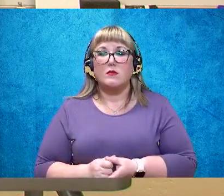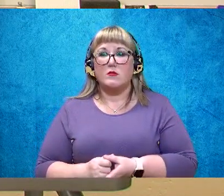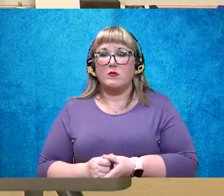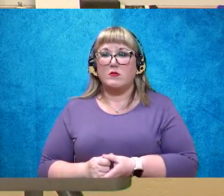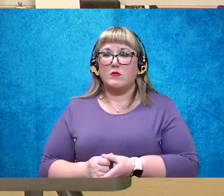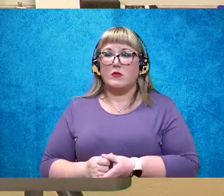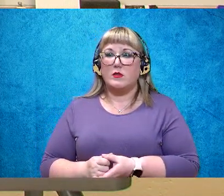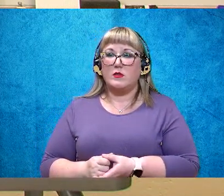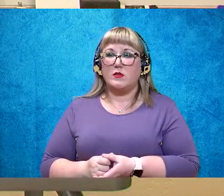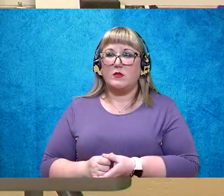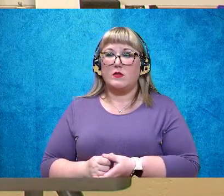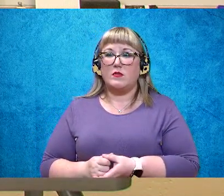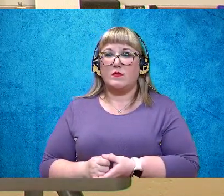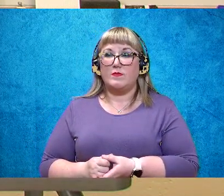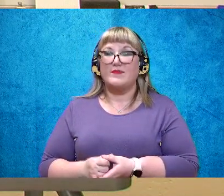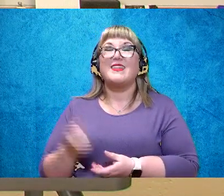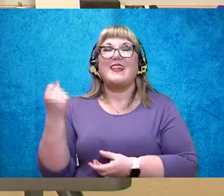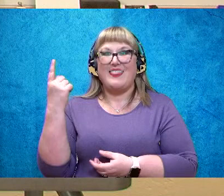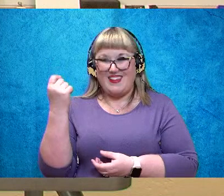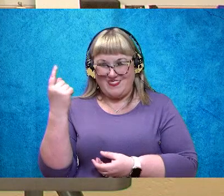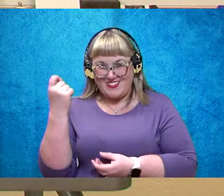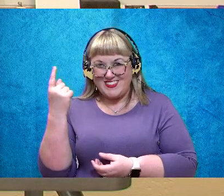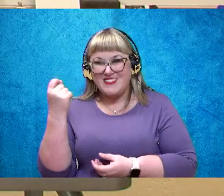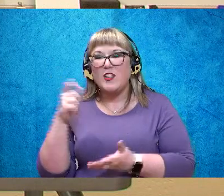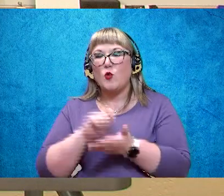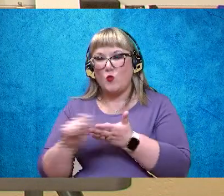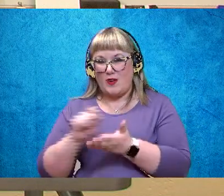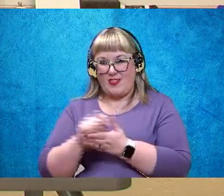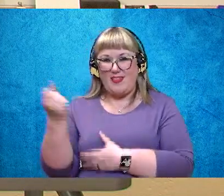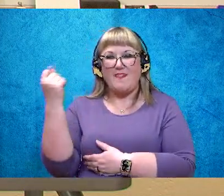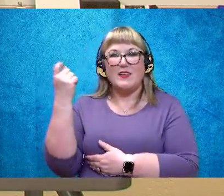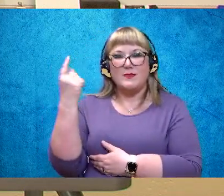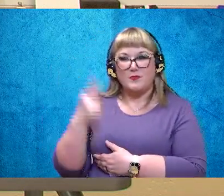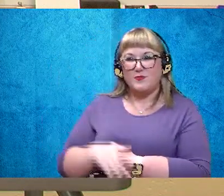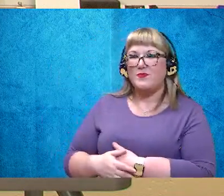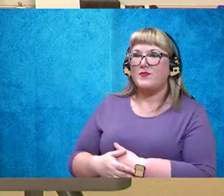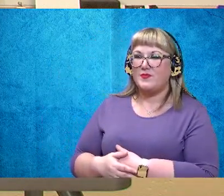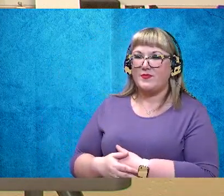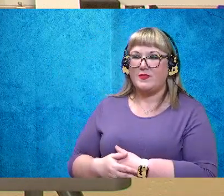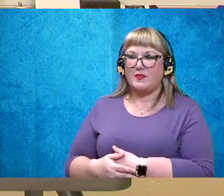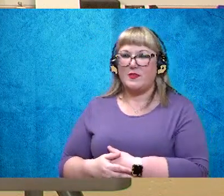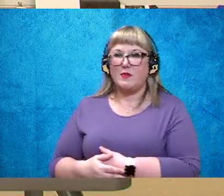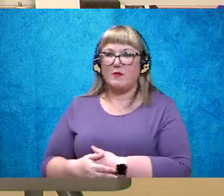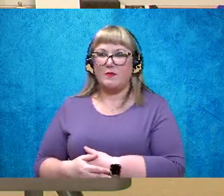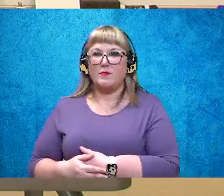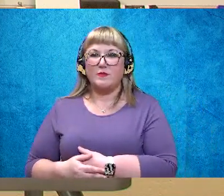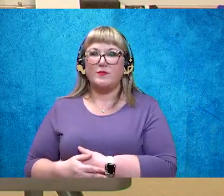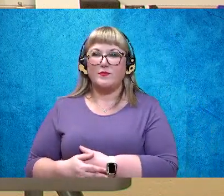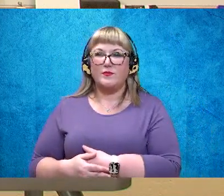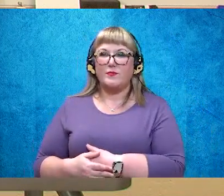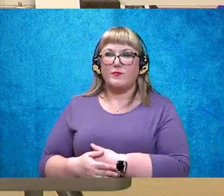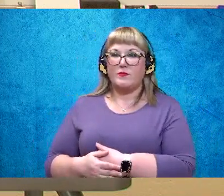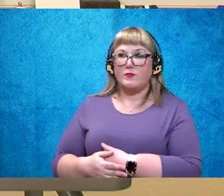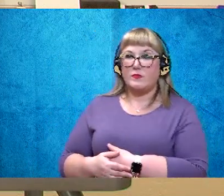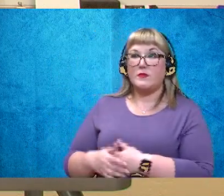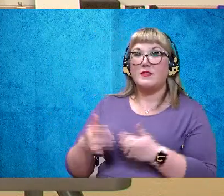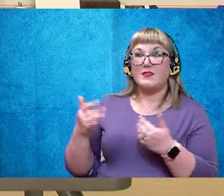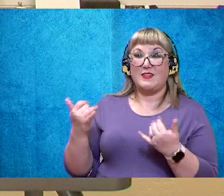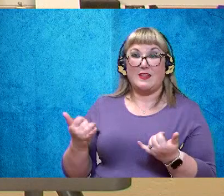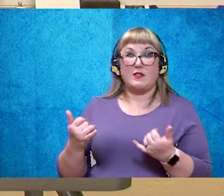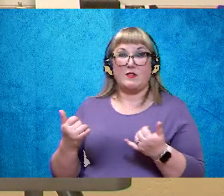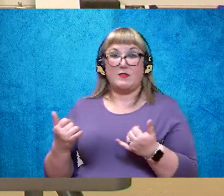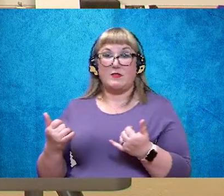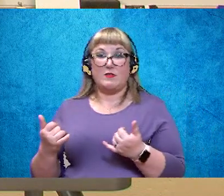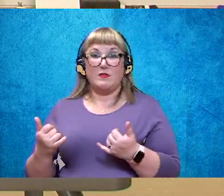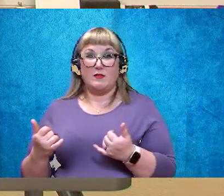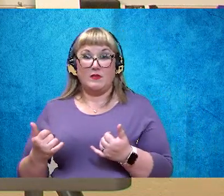write the number 11 next to my rectangles. Okay, now let's practice